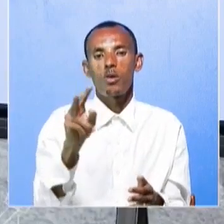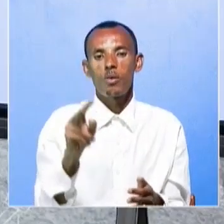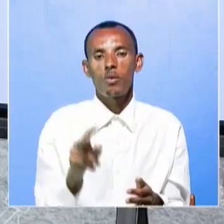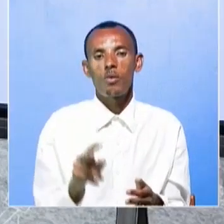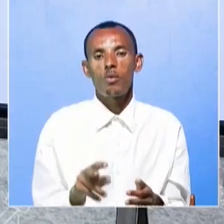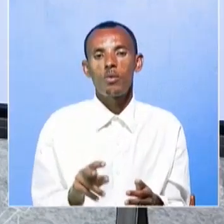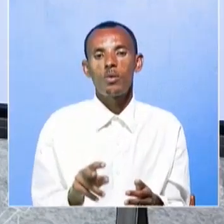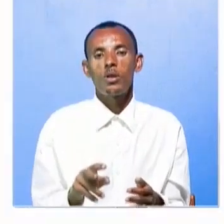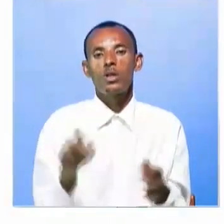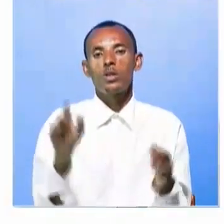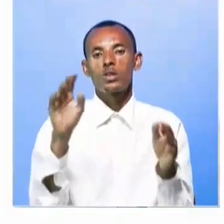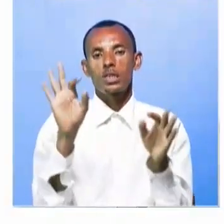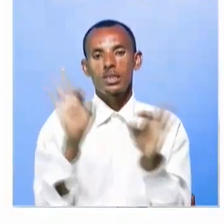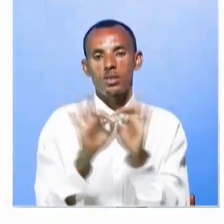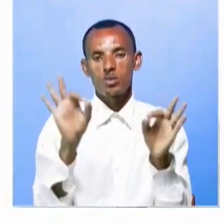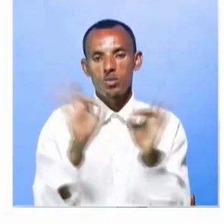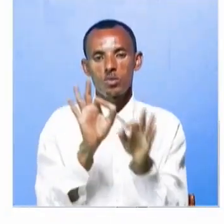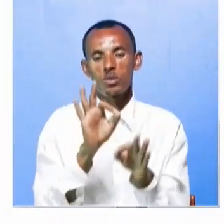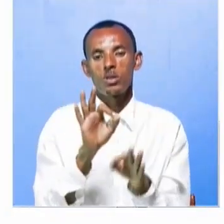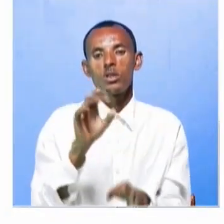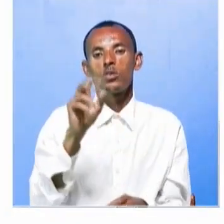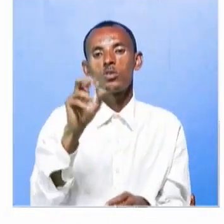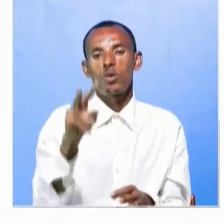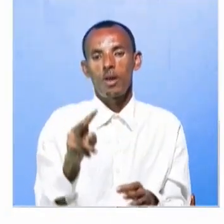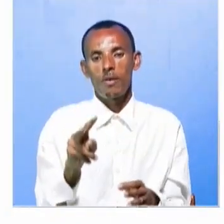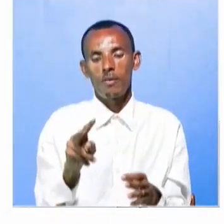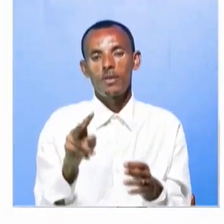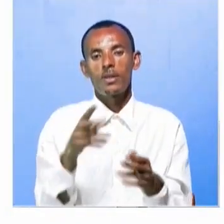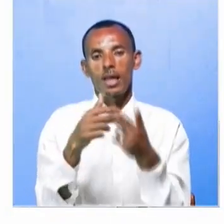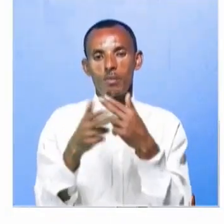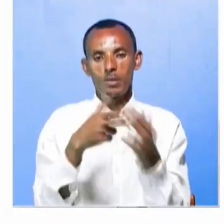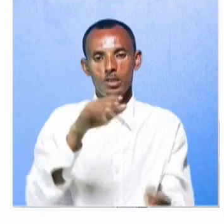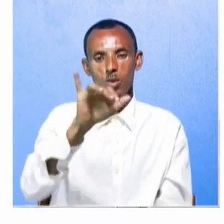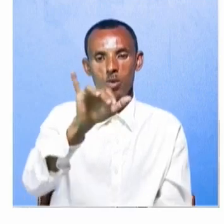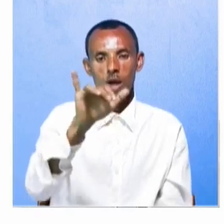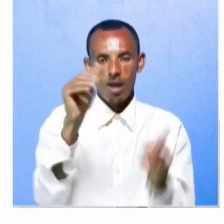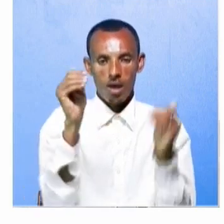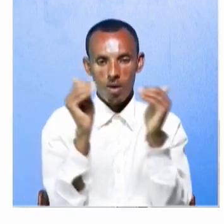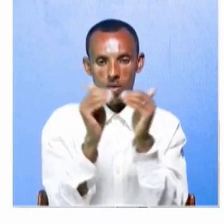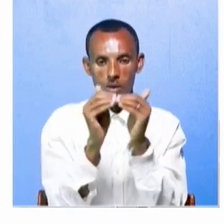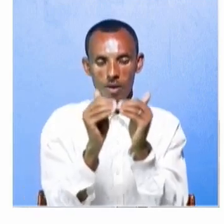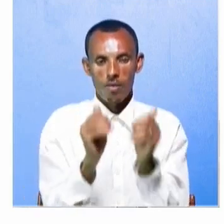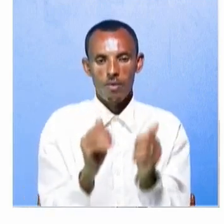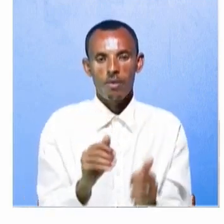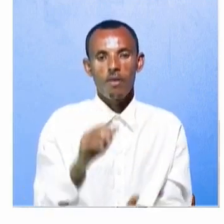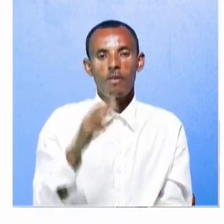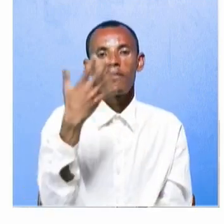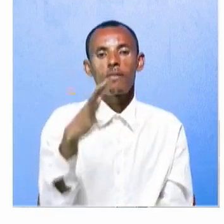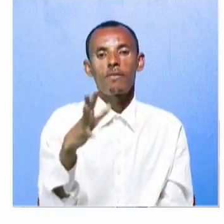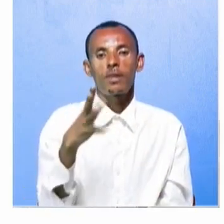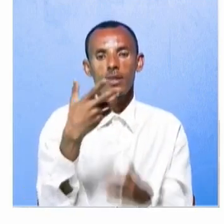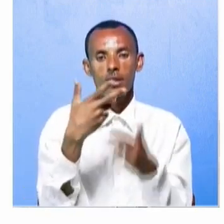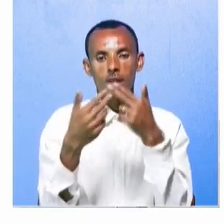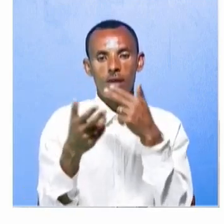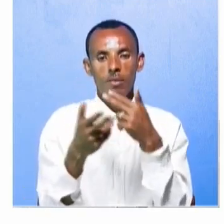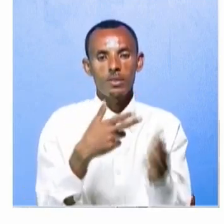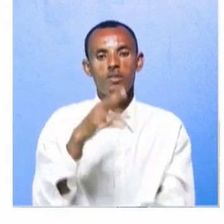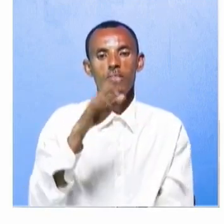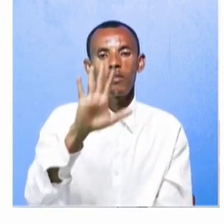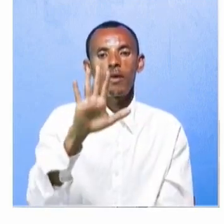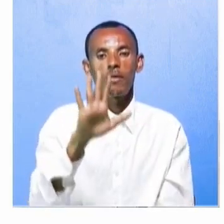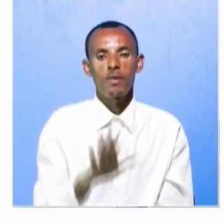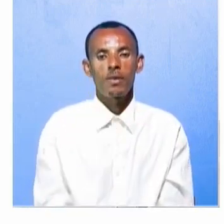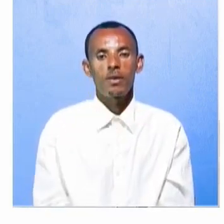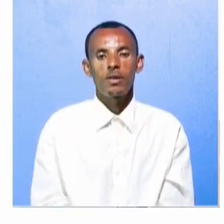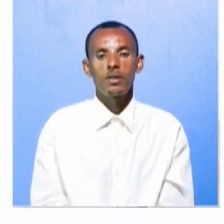you can use crisscross. 12 times Y is equal to 15 times 5,